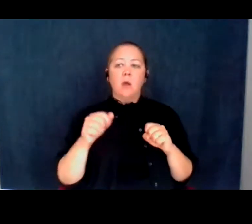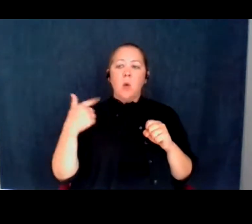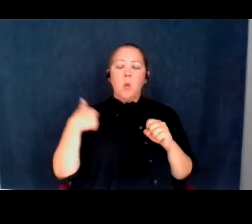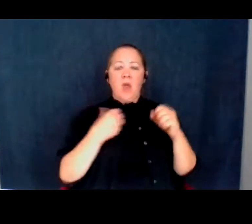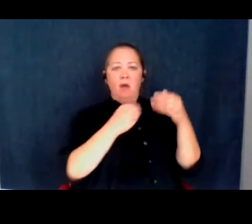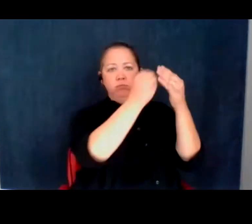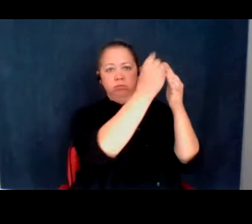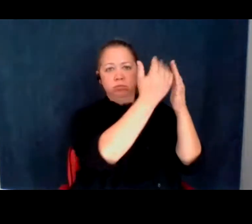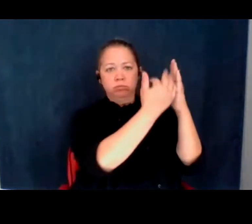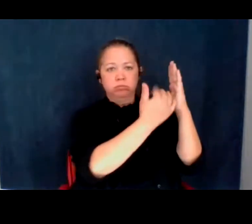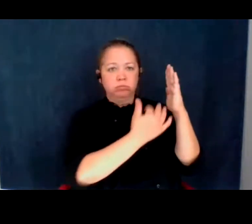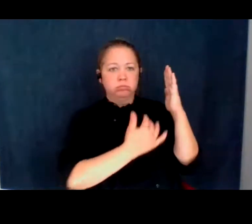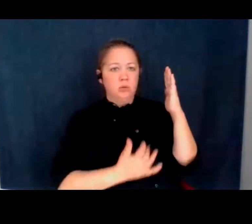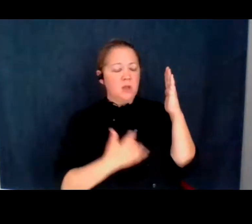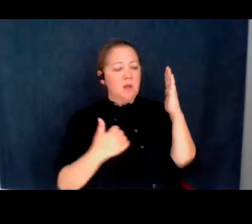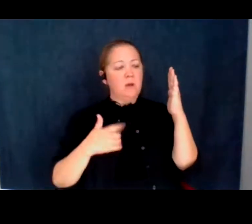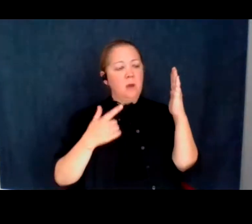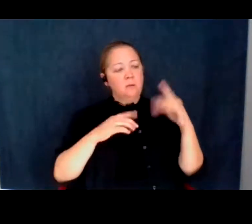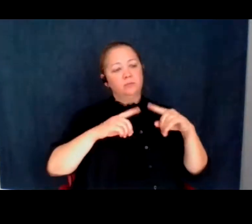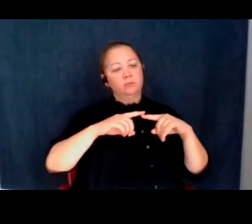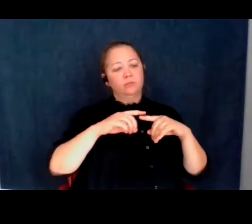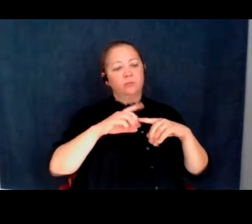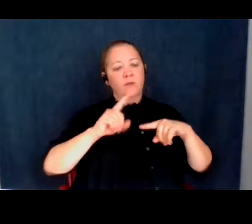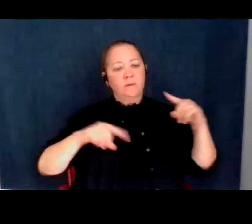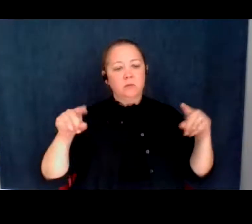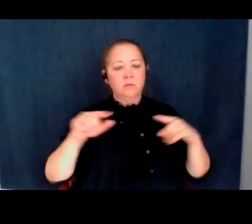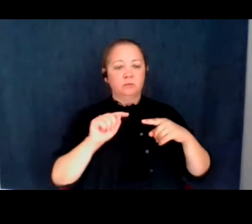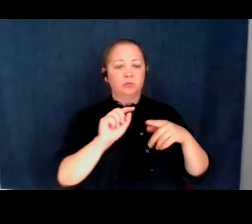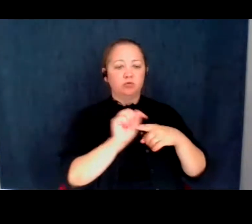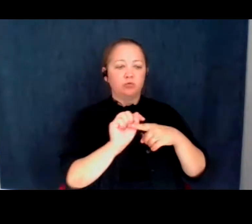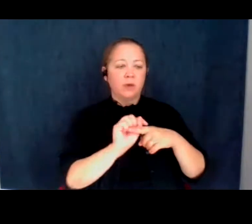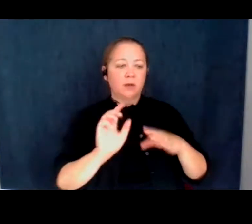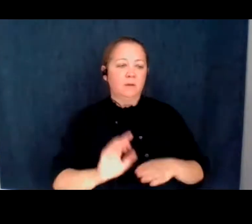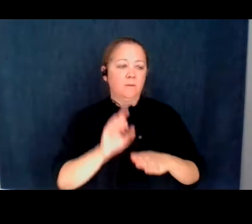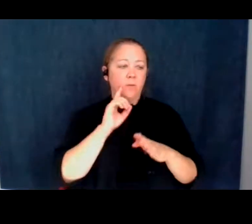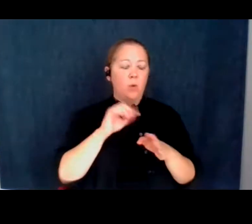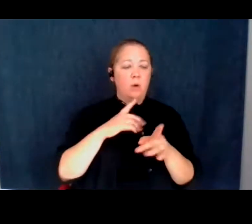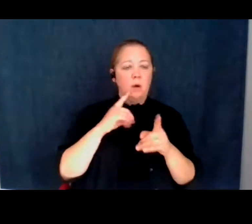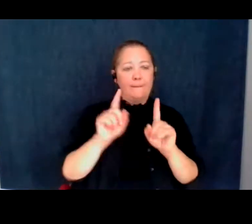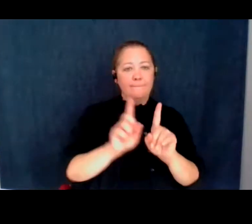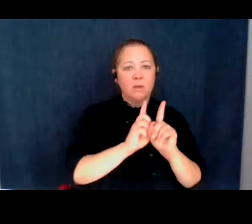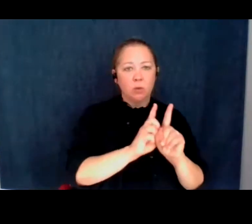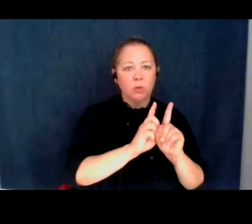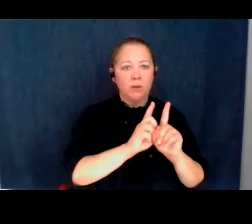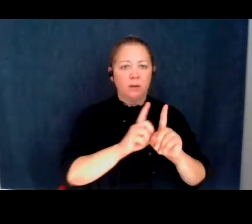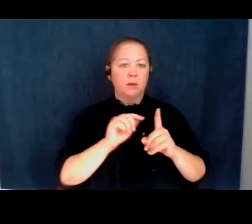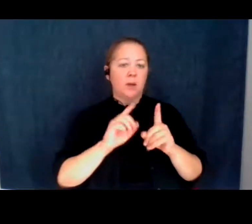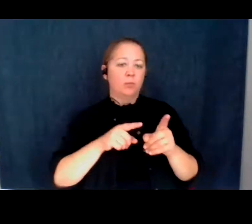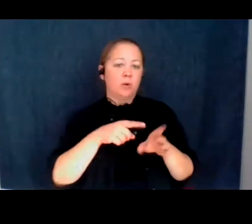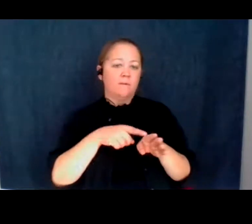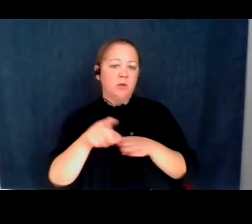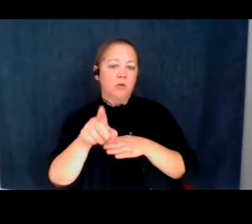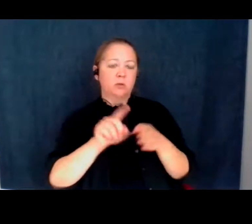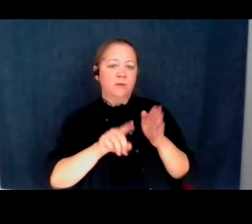several of these project development and mentoring program and professional development opportunities, but we really wanted to